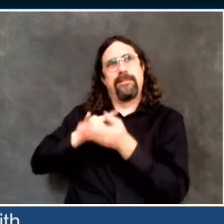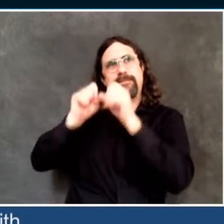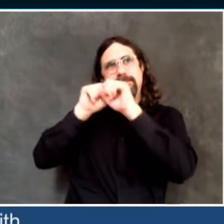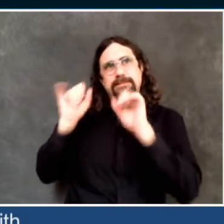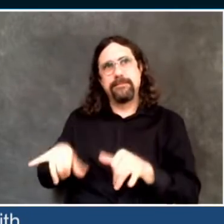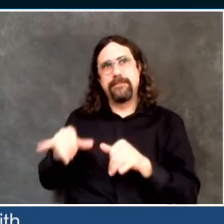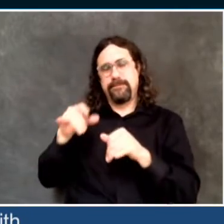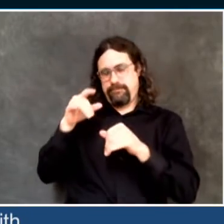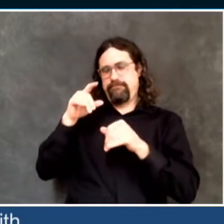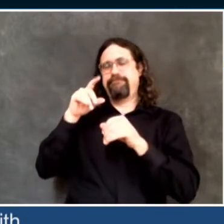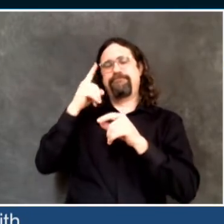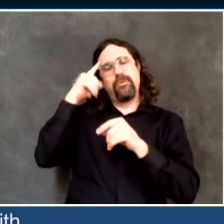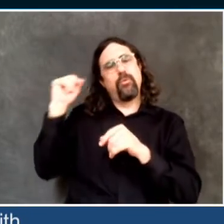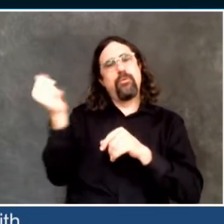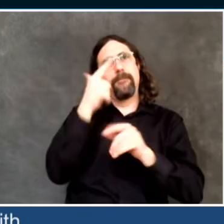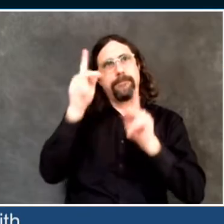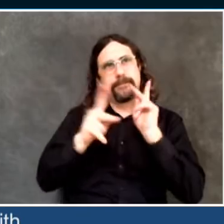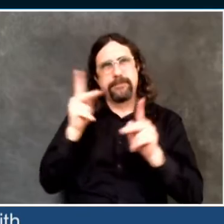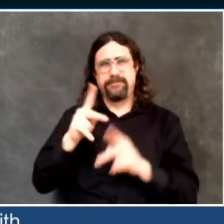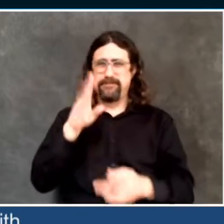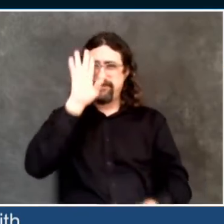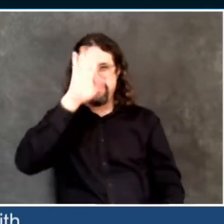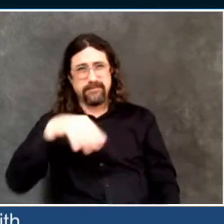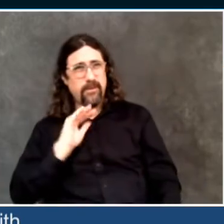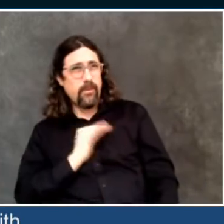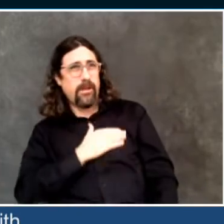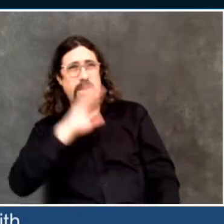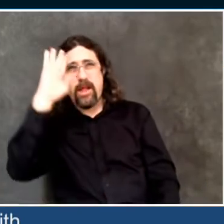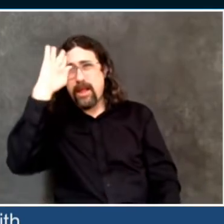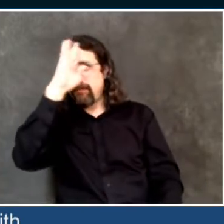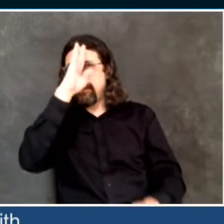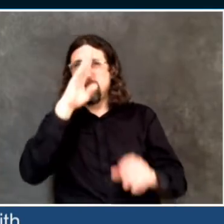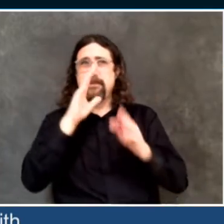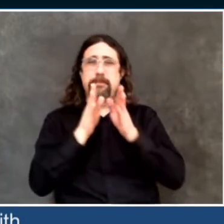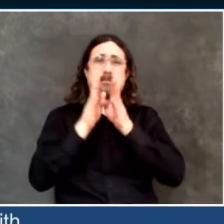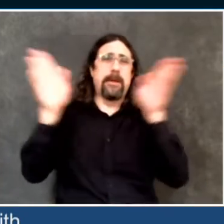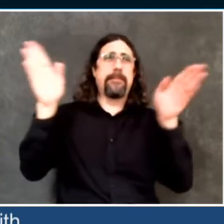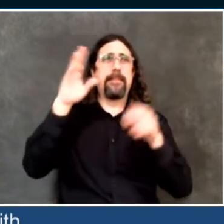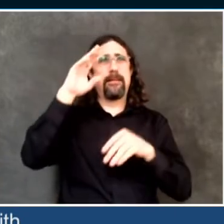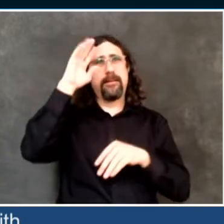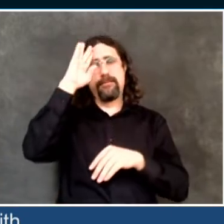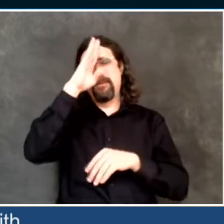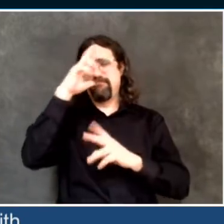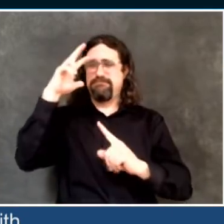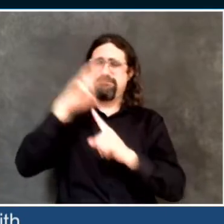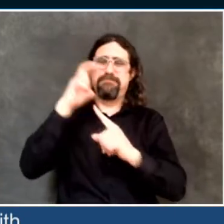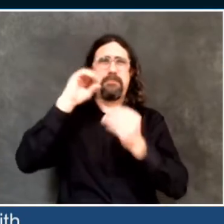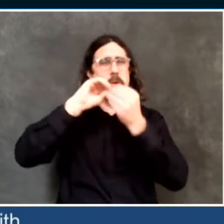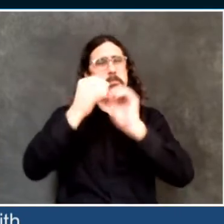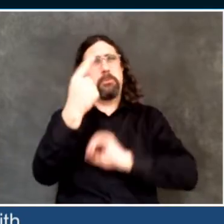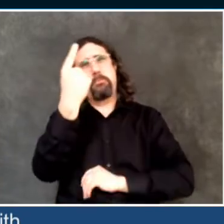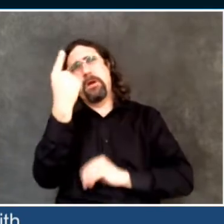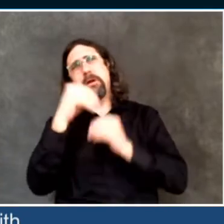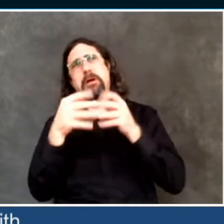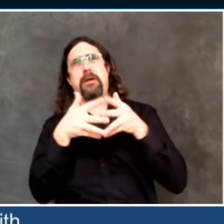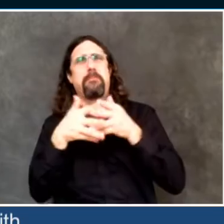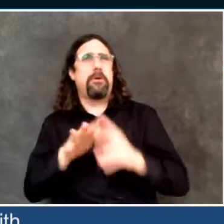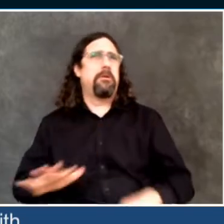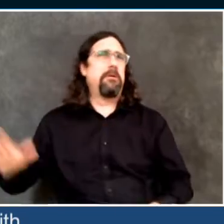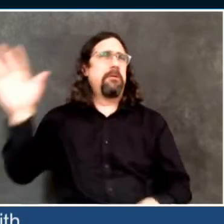public hospital system in America. It was always built on that New York belief in fairness and